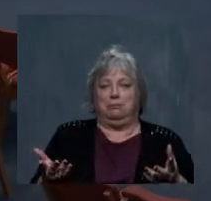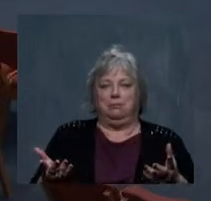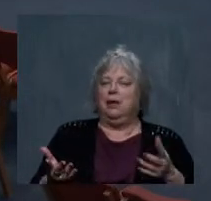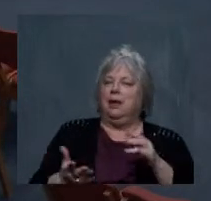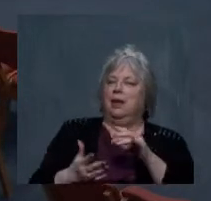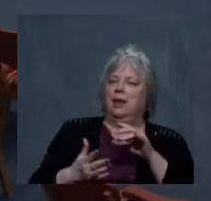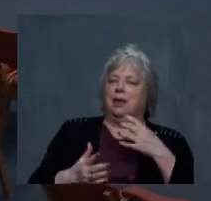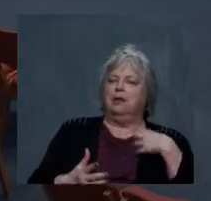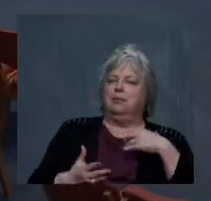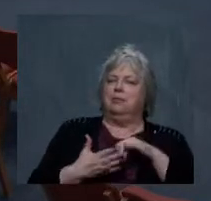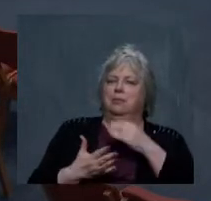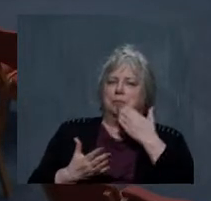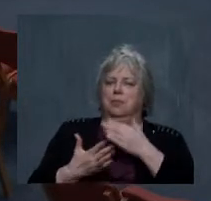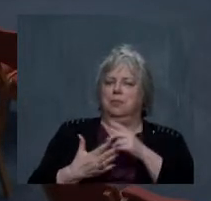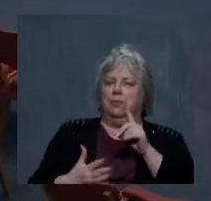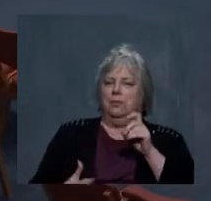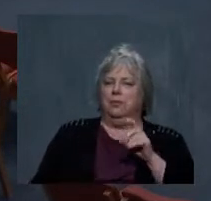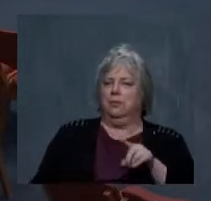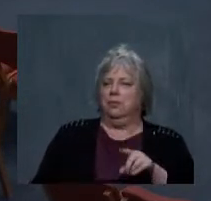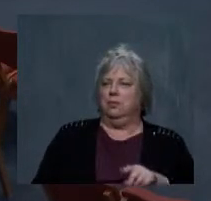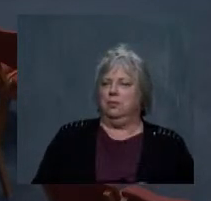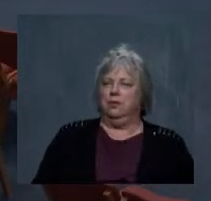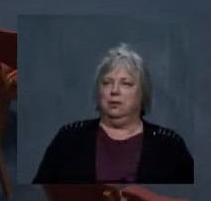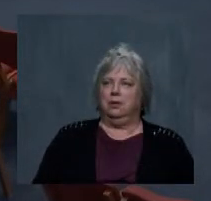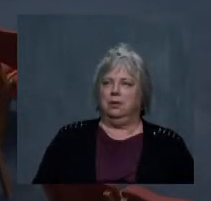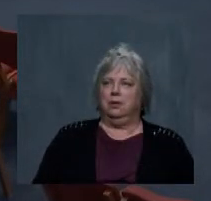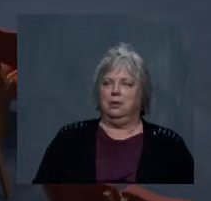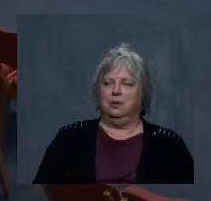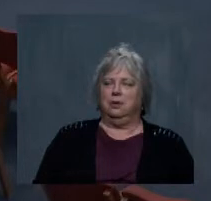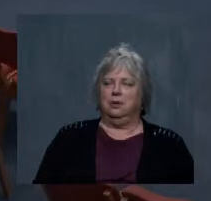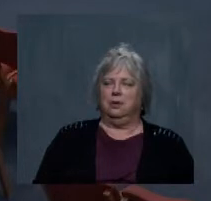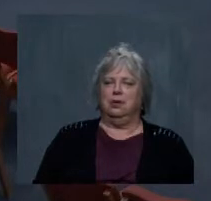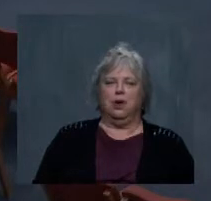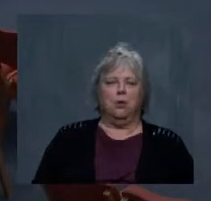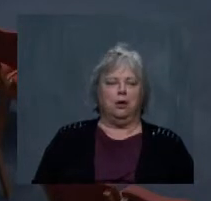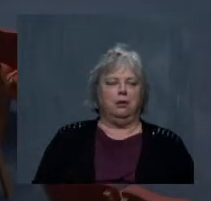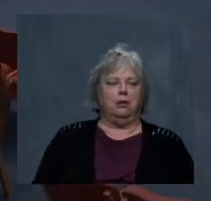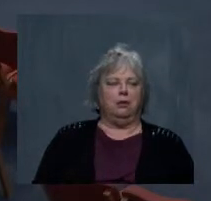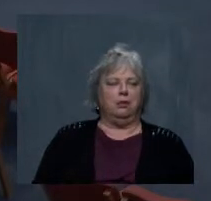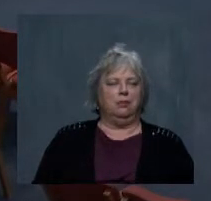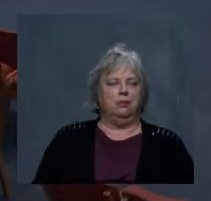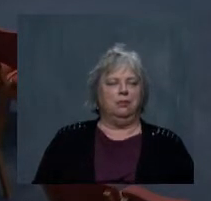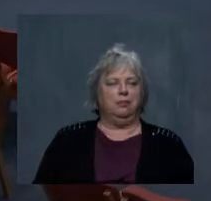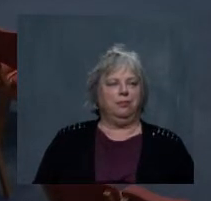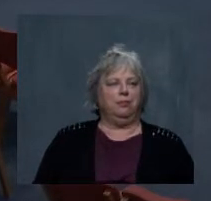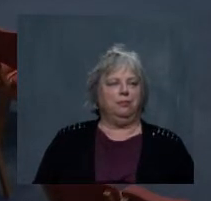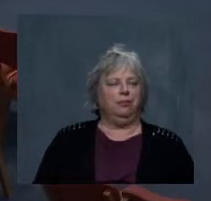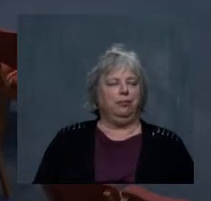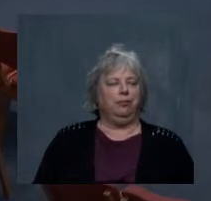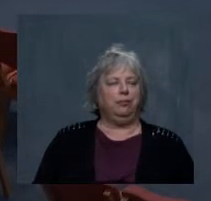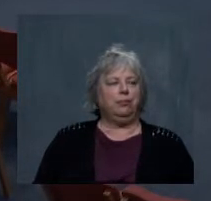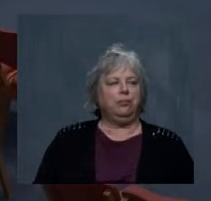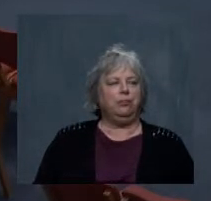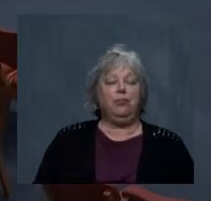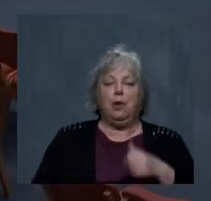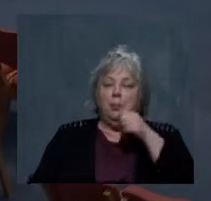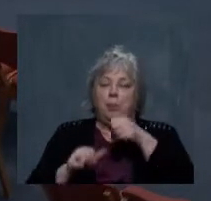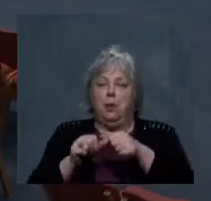That's a good question. Were you there when we had the discussion on the city ordinance regarding where?